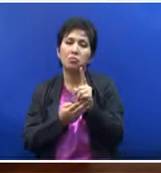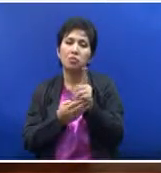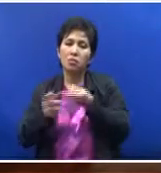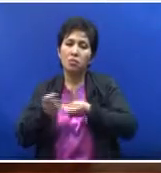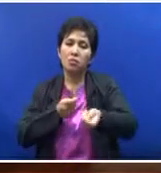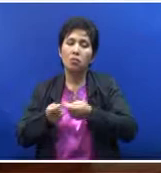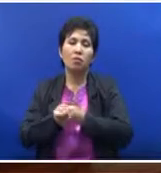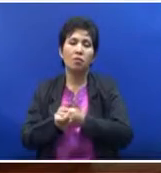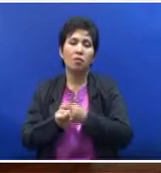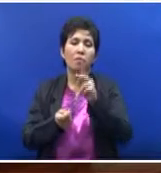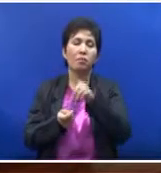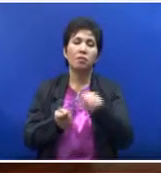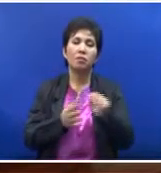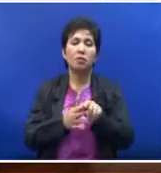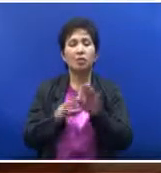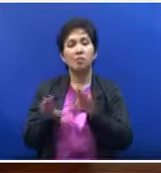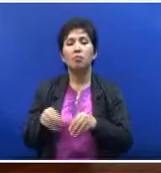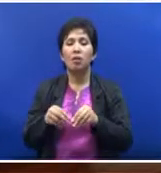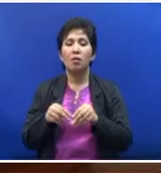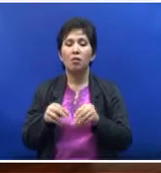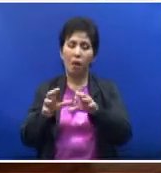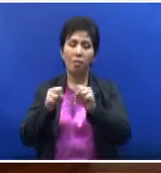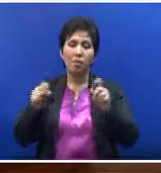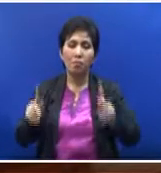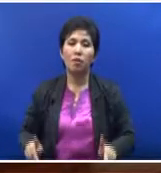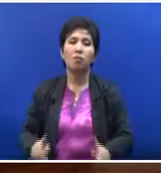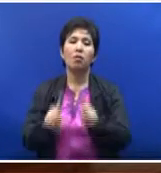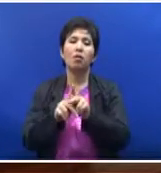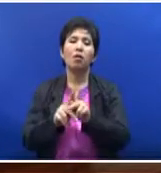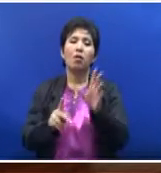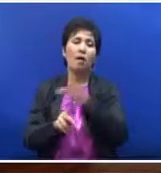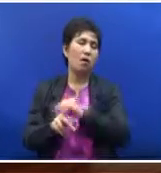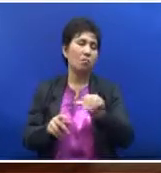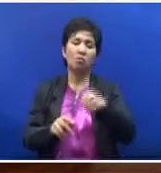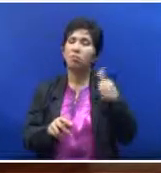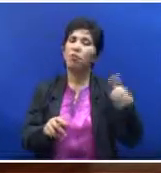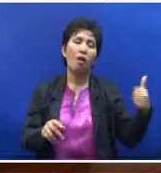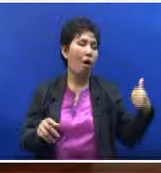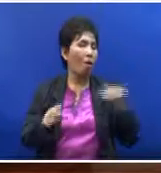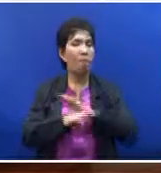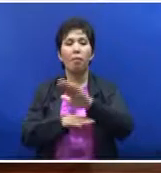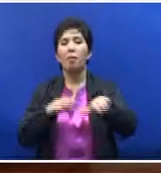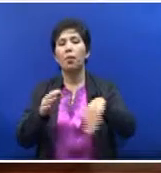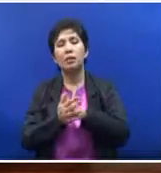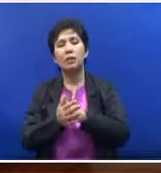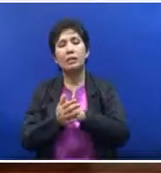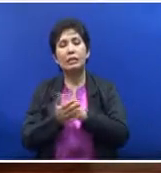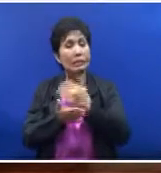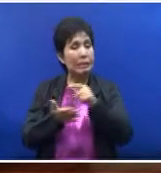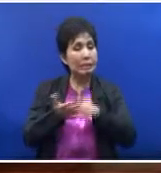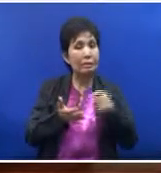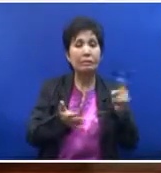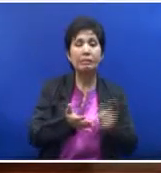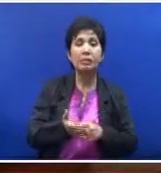observe for a few minutes, or maybe just go for 1 day, 2 days, okay, and write everything about certain behaviors